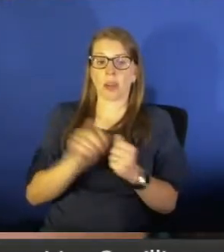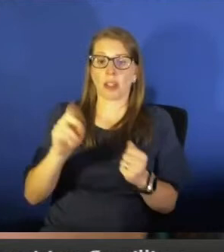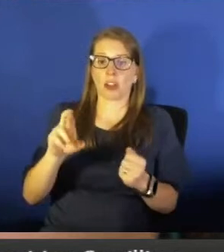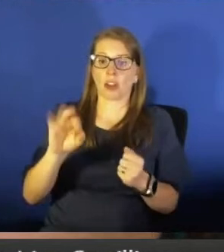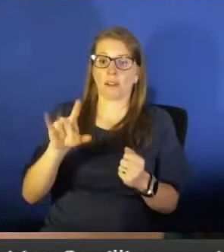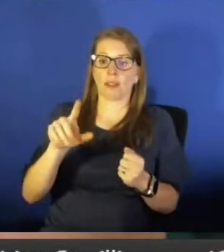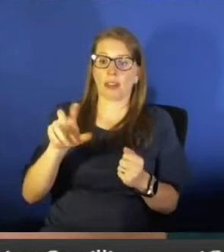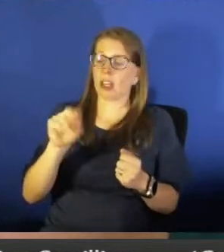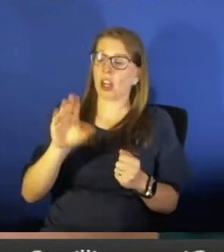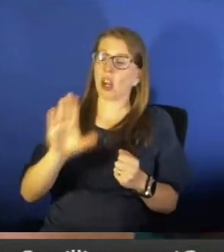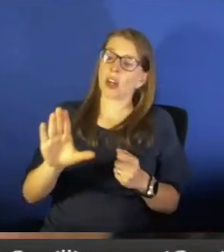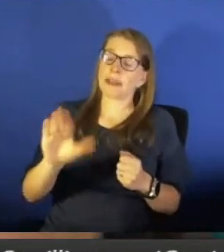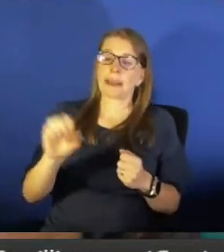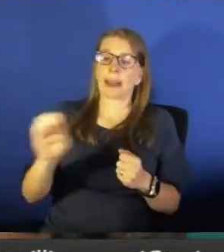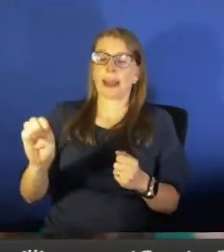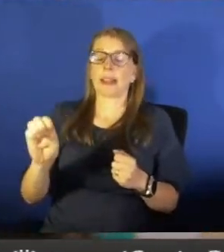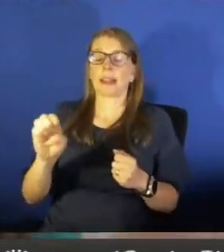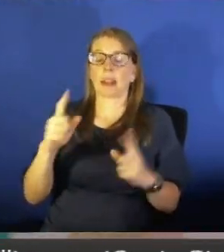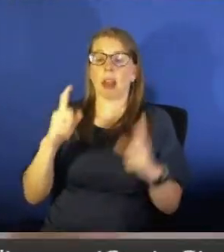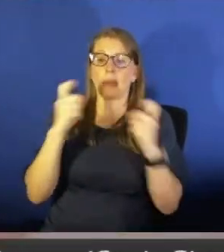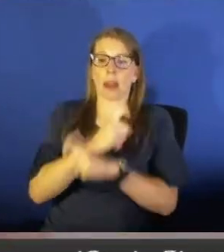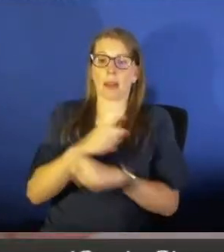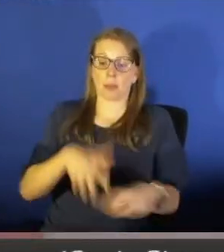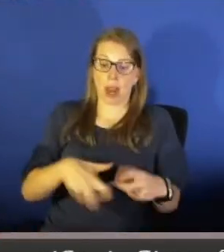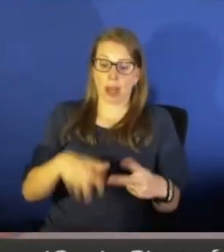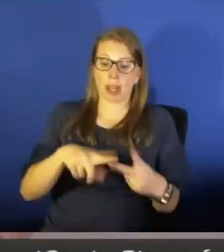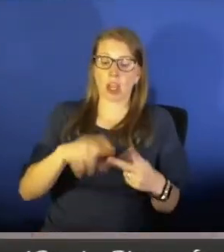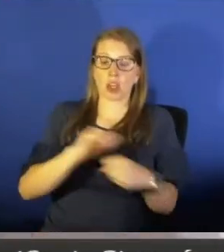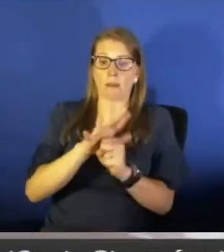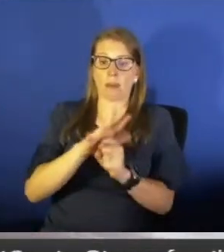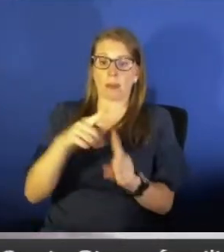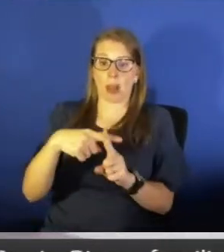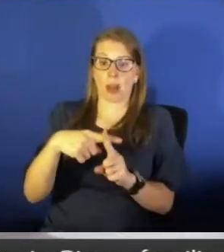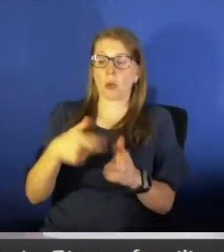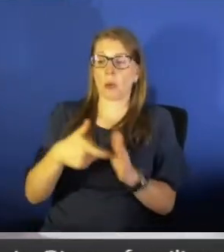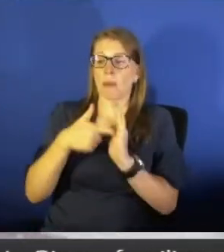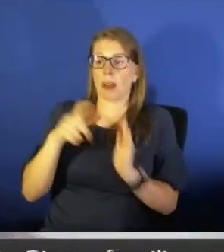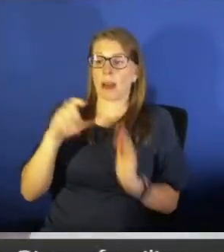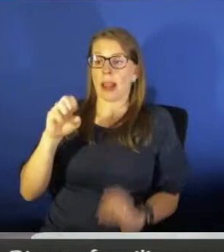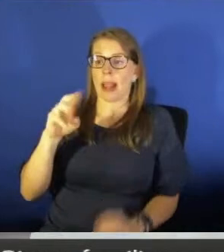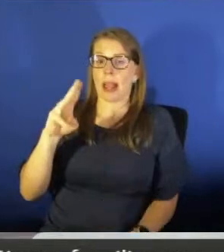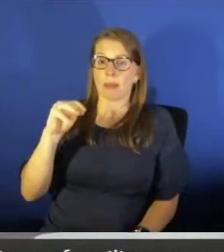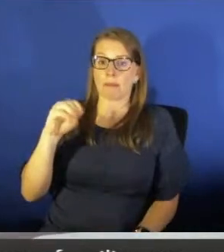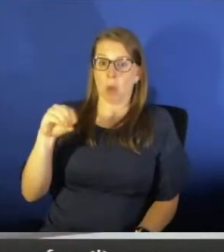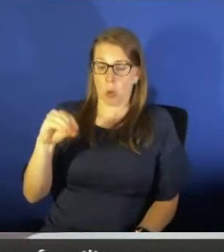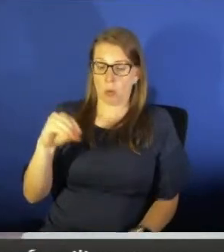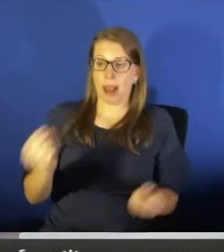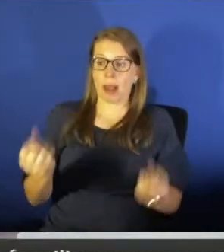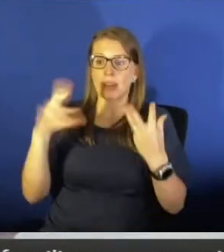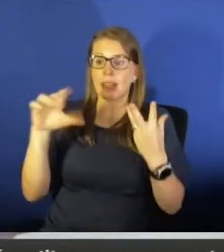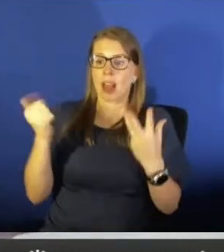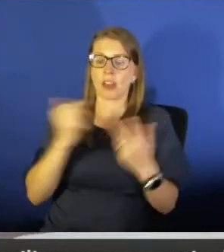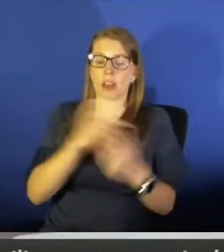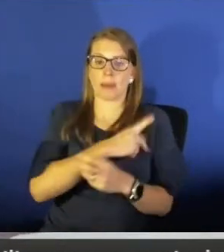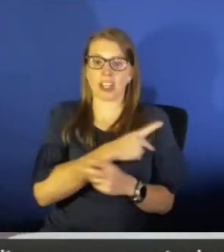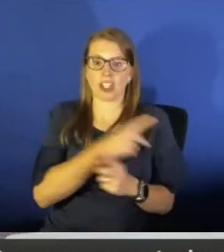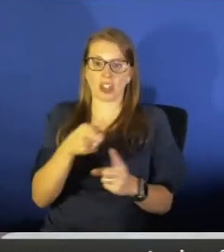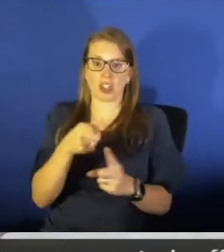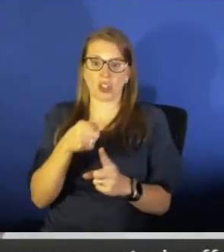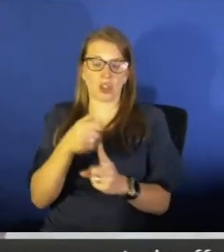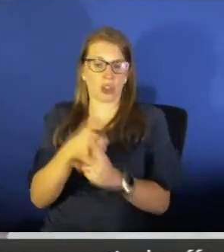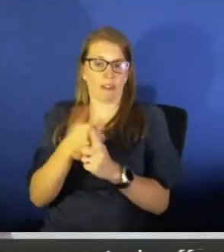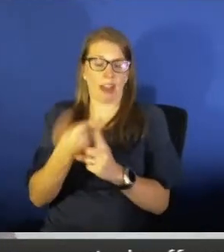She was pregnant, COVID positive, requiring ECMO. Dr. Flynn, how many other patients have you had that met